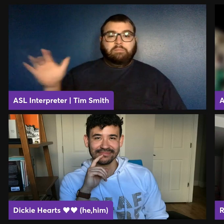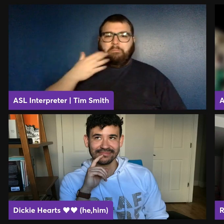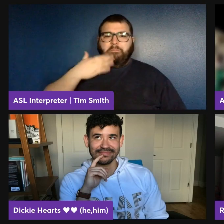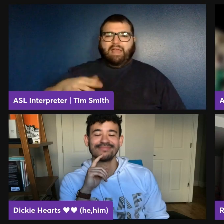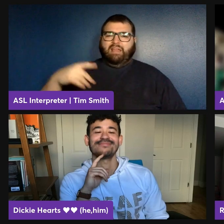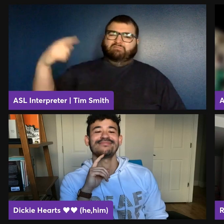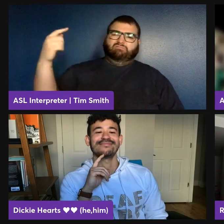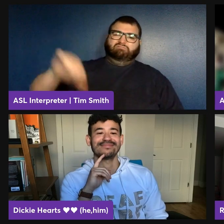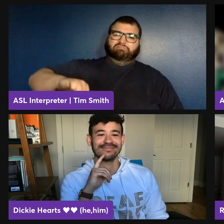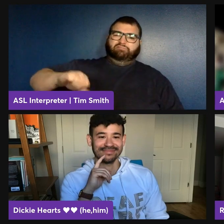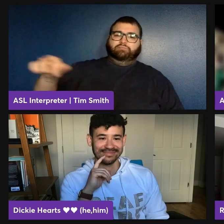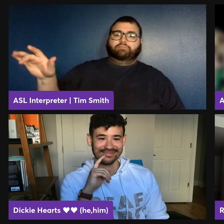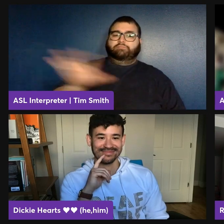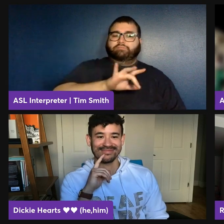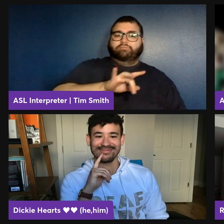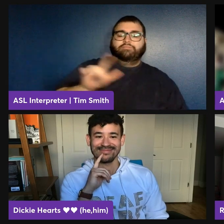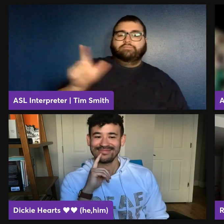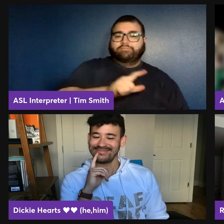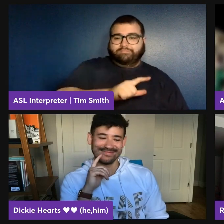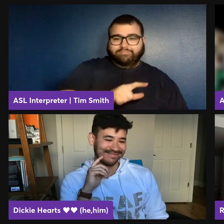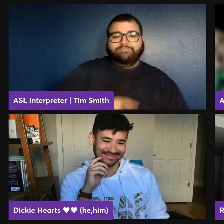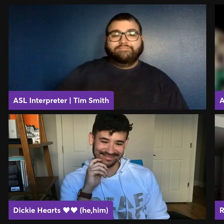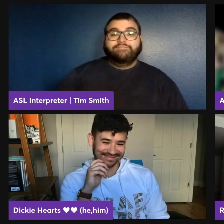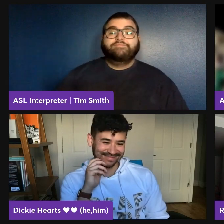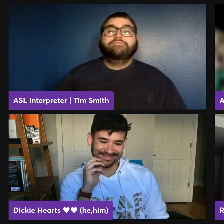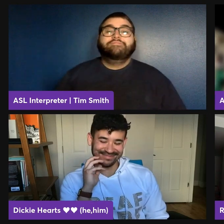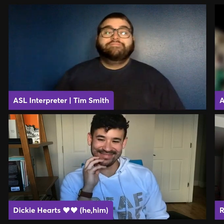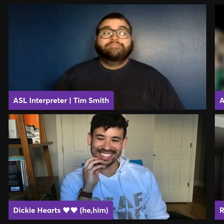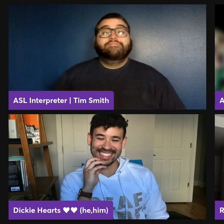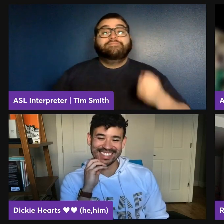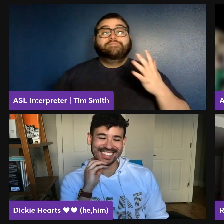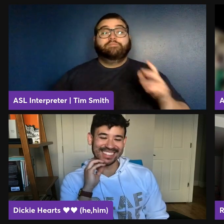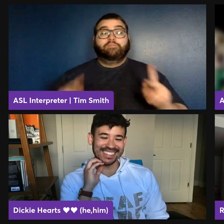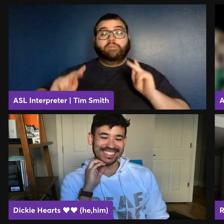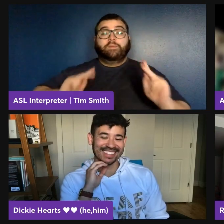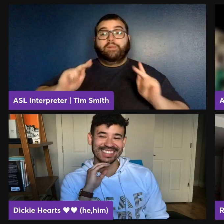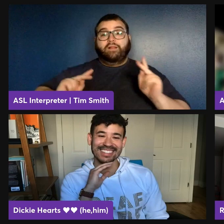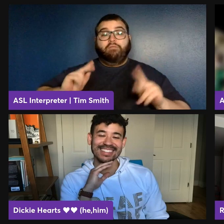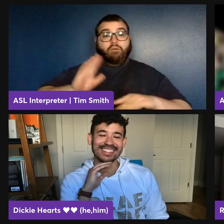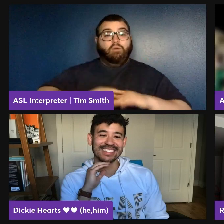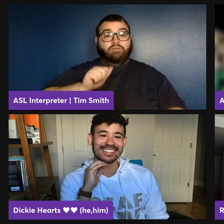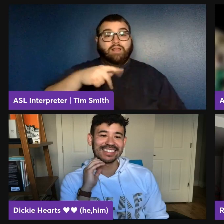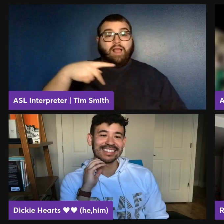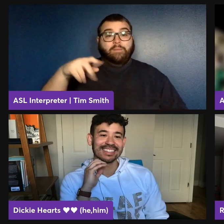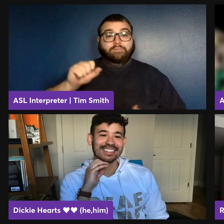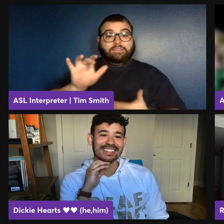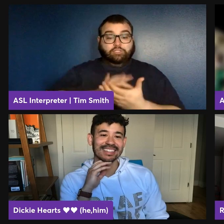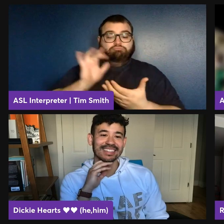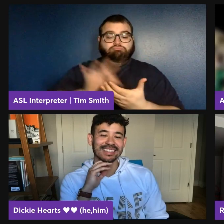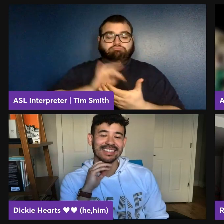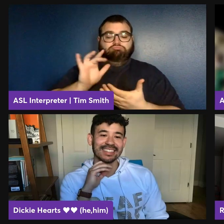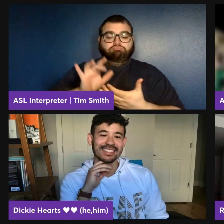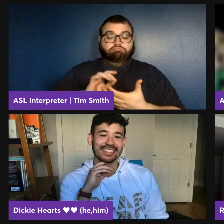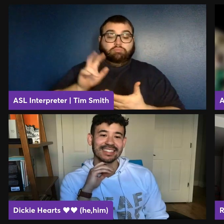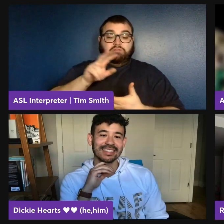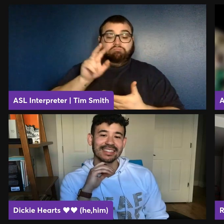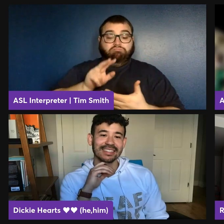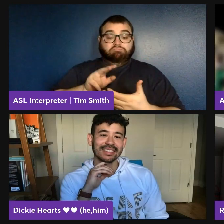left. Okay. So there are so many people when they're on these apps and they're just, you